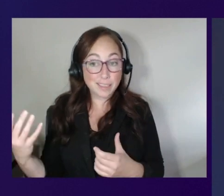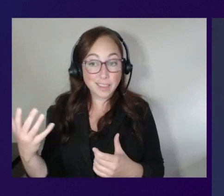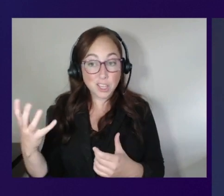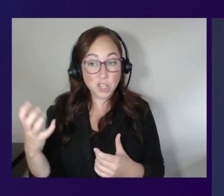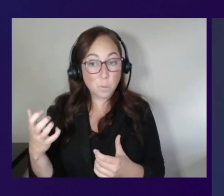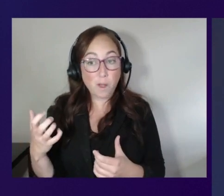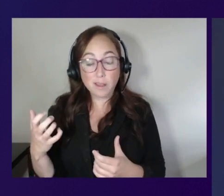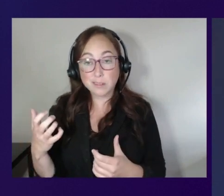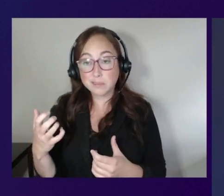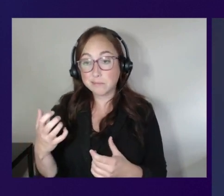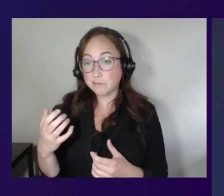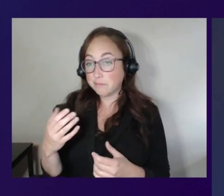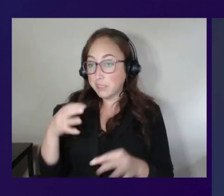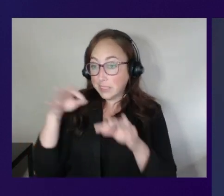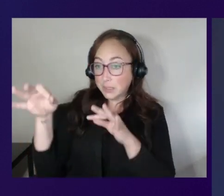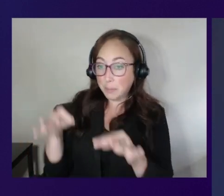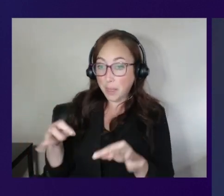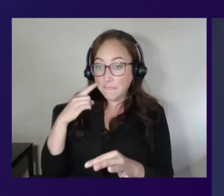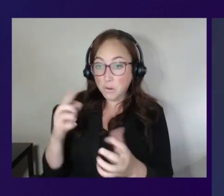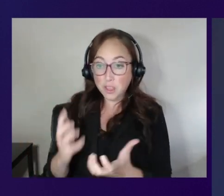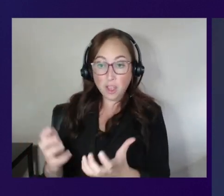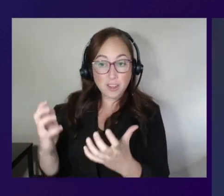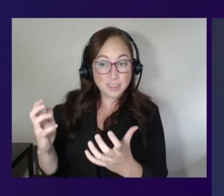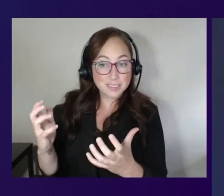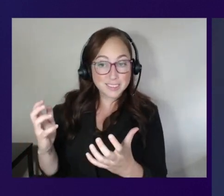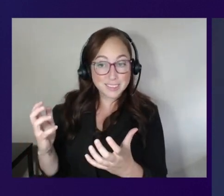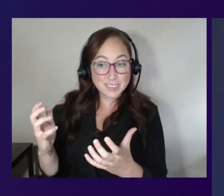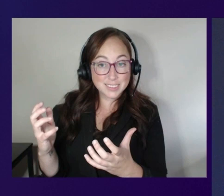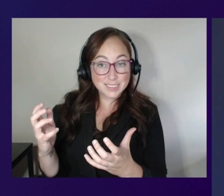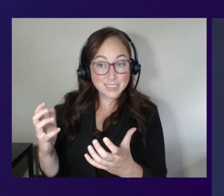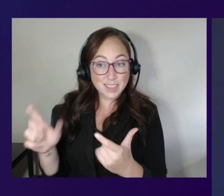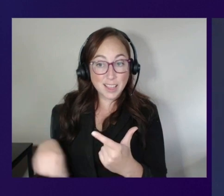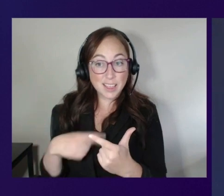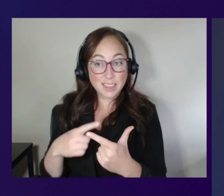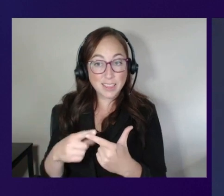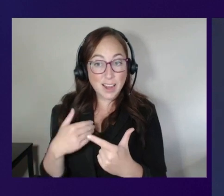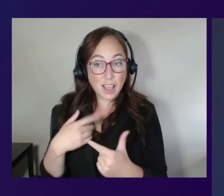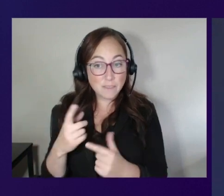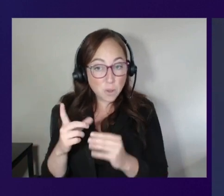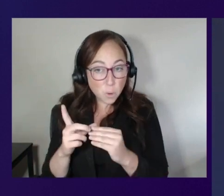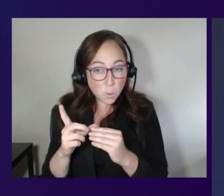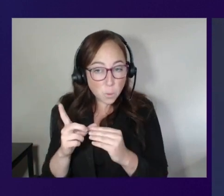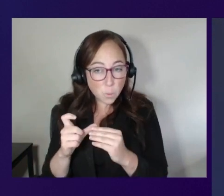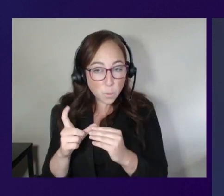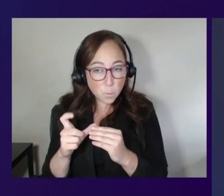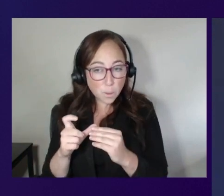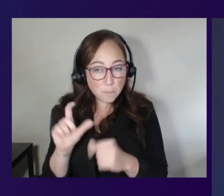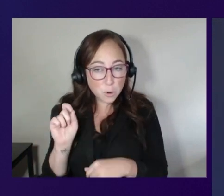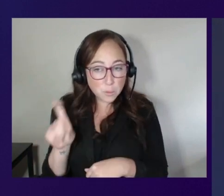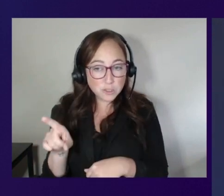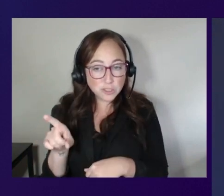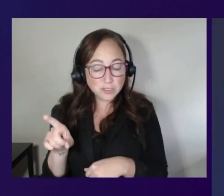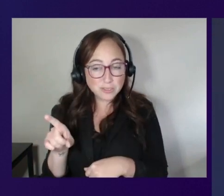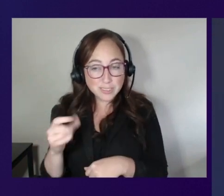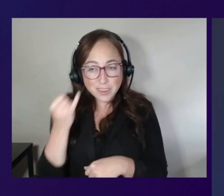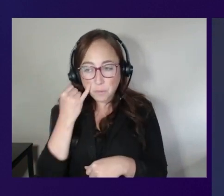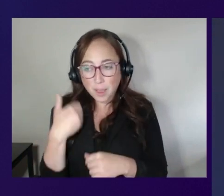the minute and a half we've got left? And then I'd love to ask this question from chat if we've got 30 seconds or